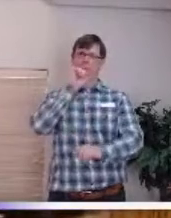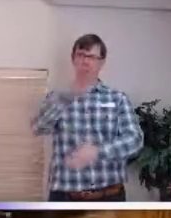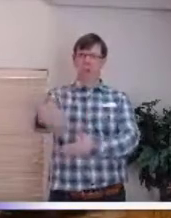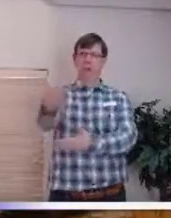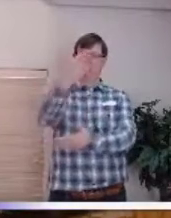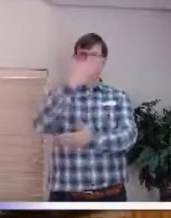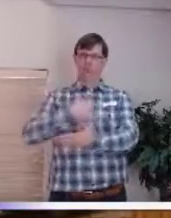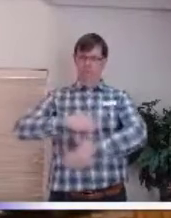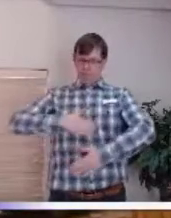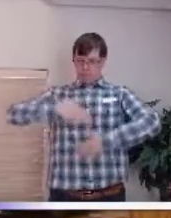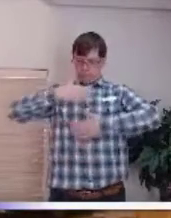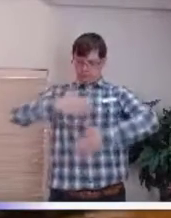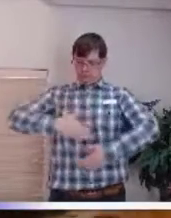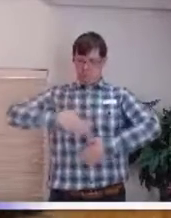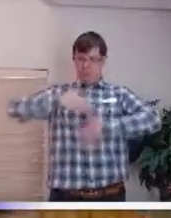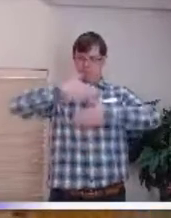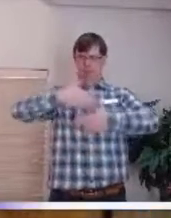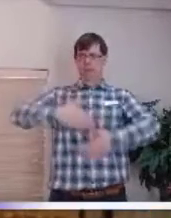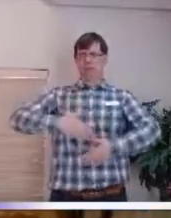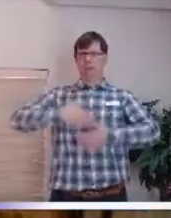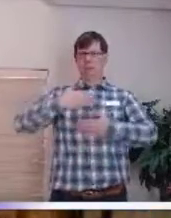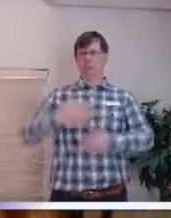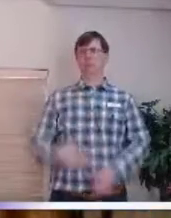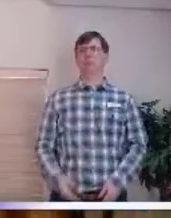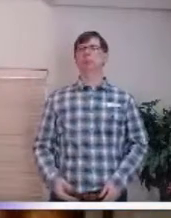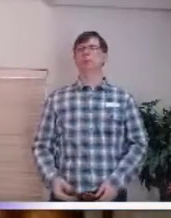breathe in joy,